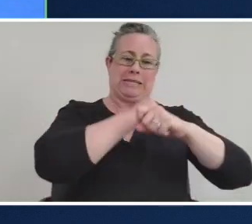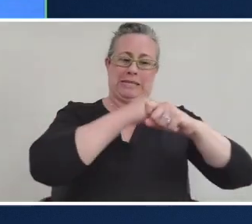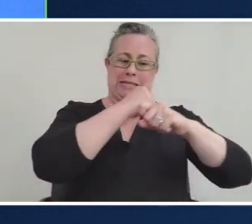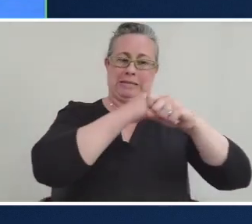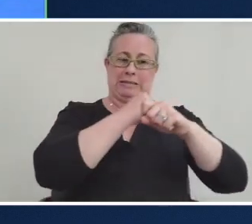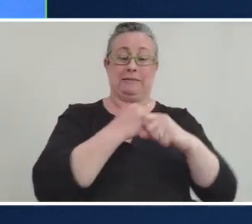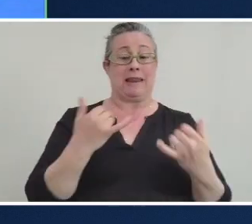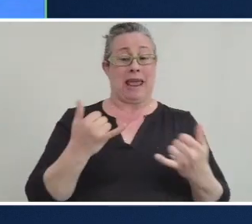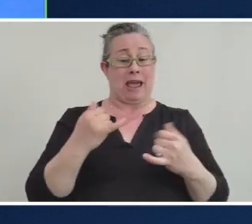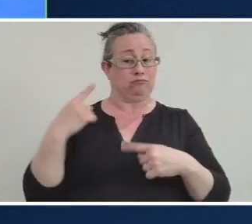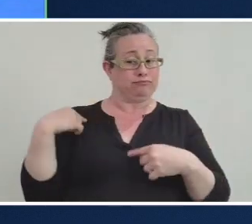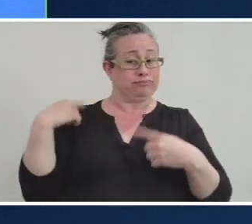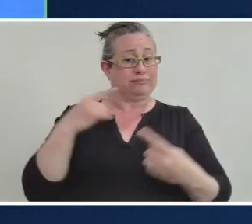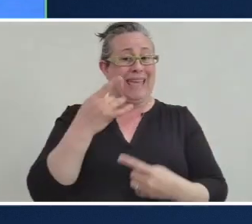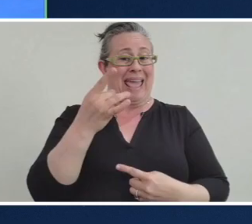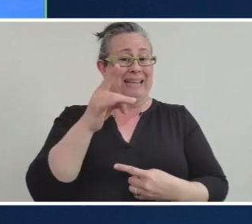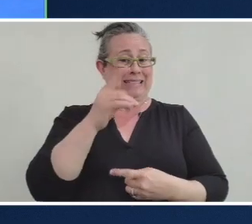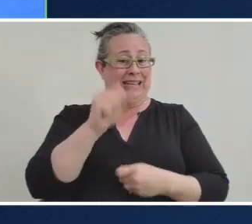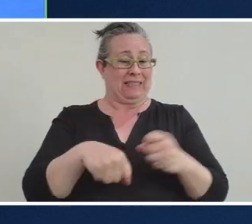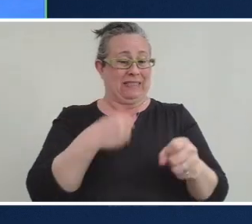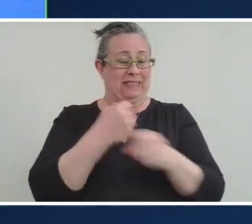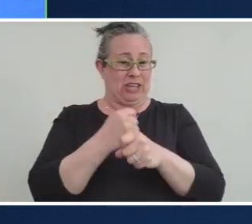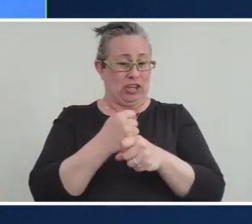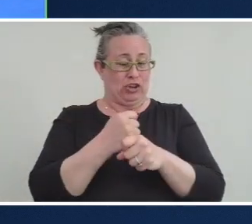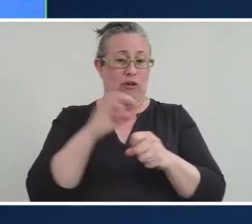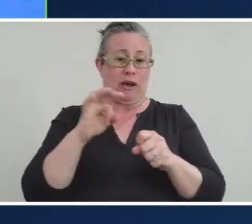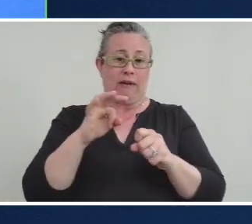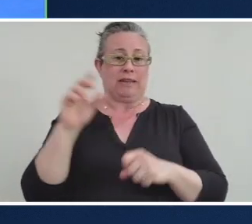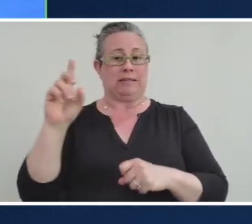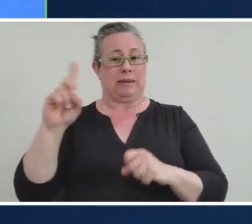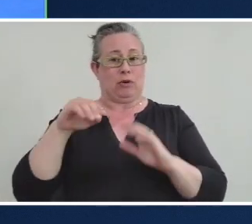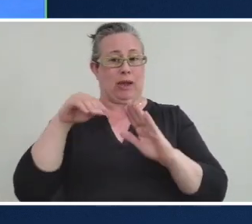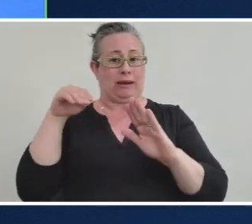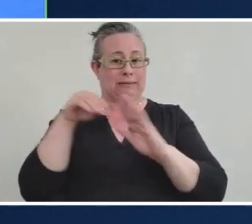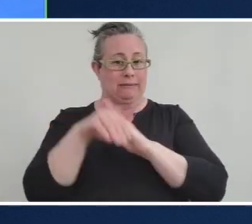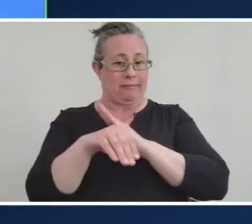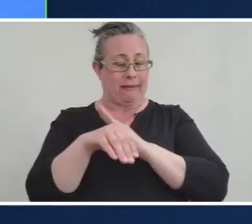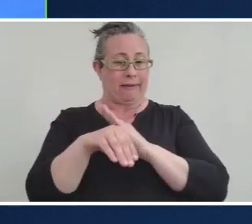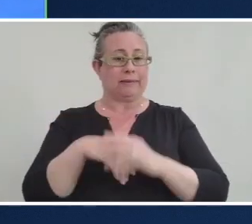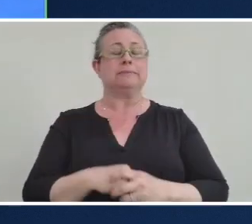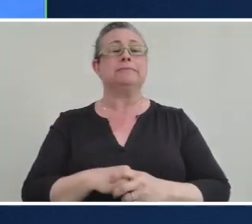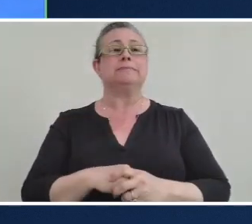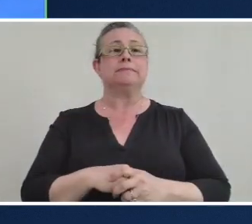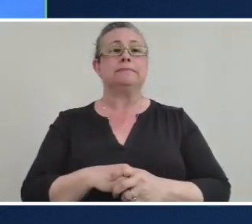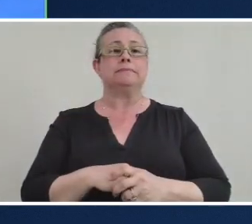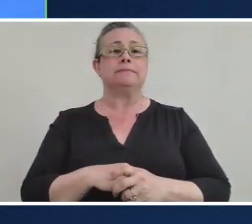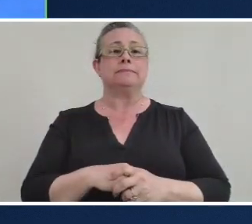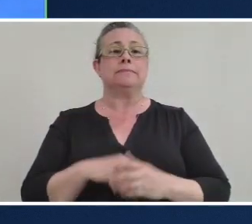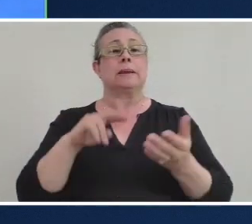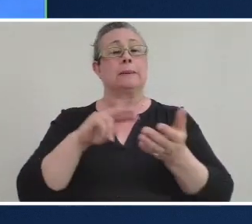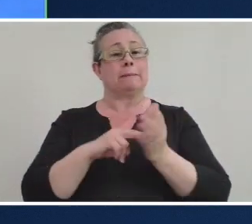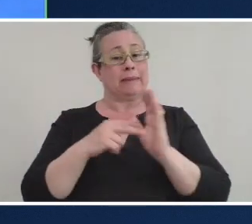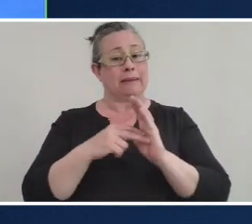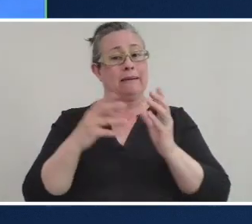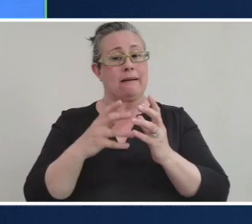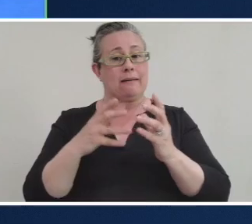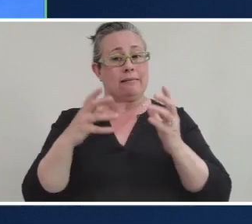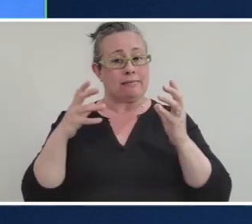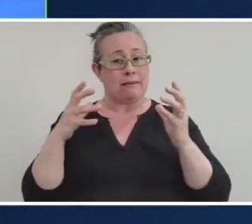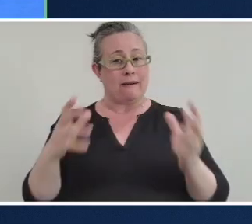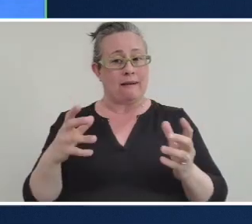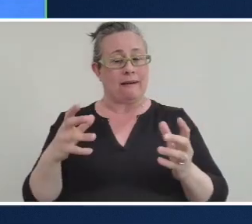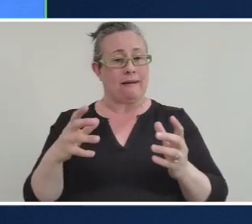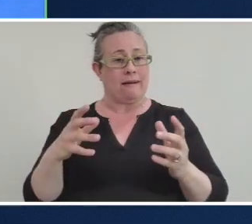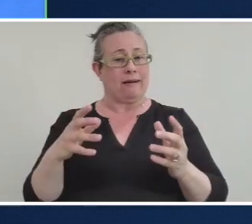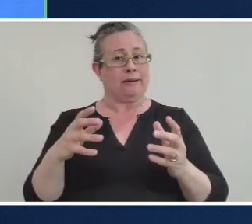18th year of democratic decline, which means that there is a lot at stake with this year's